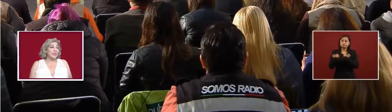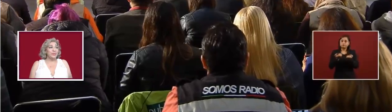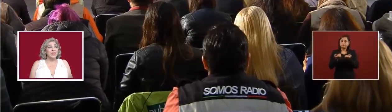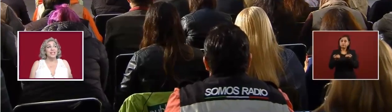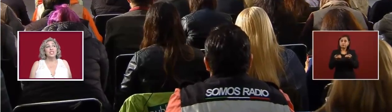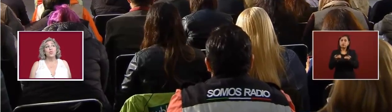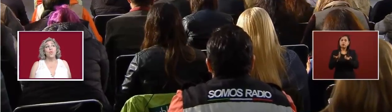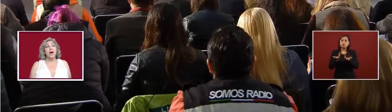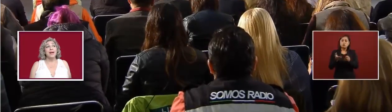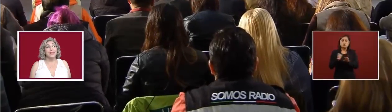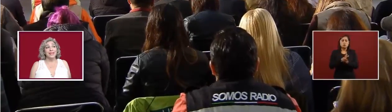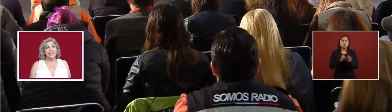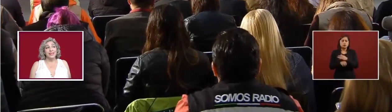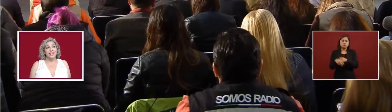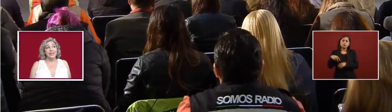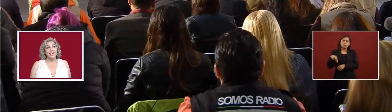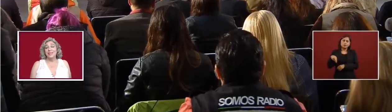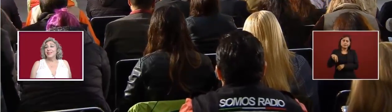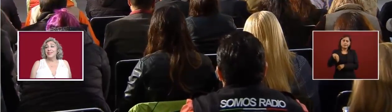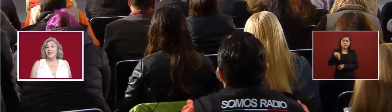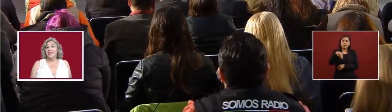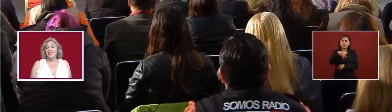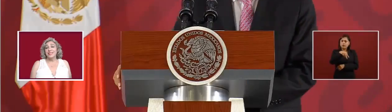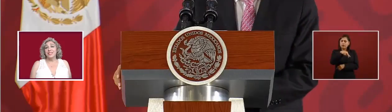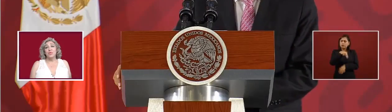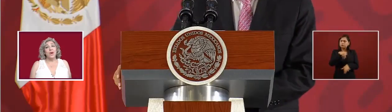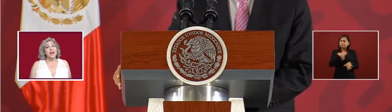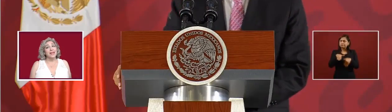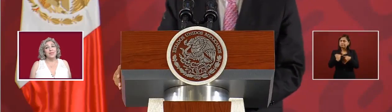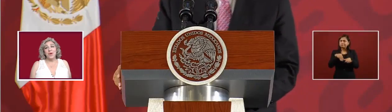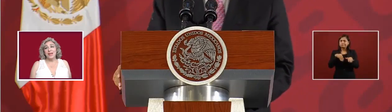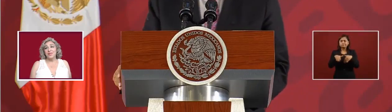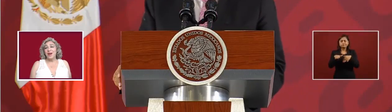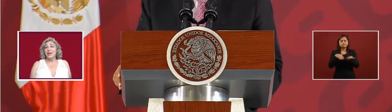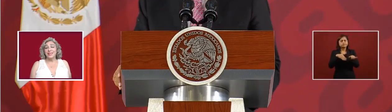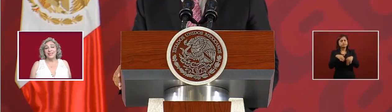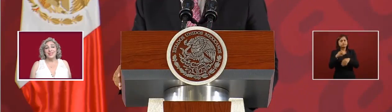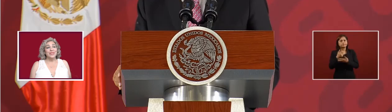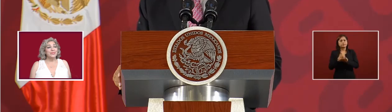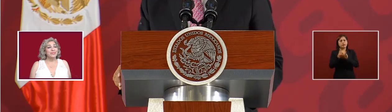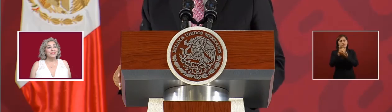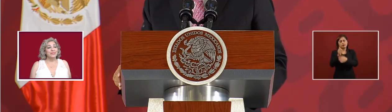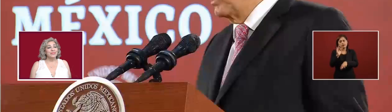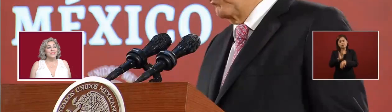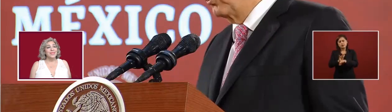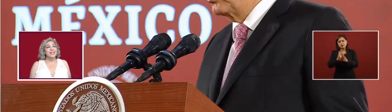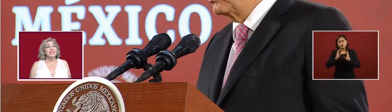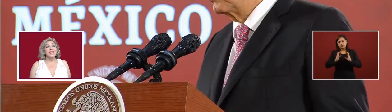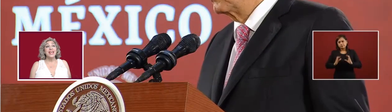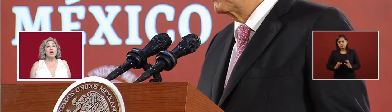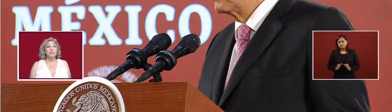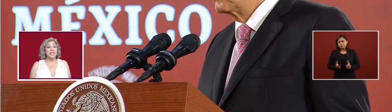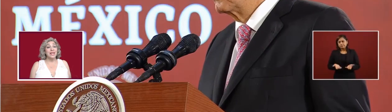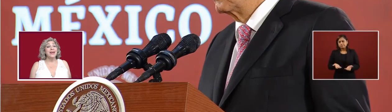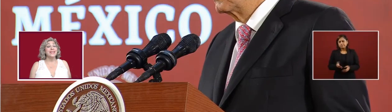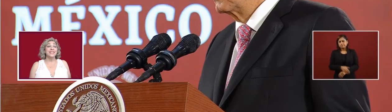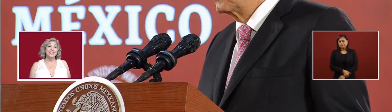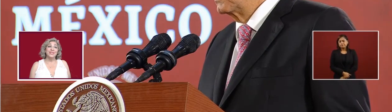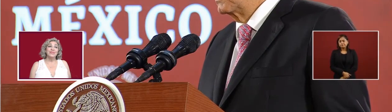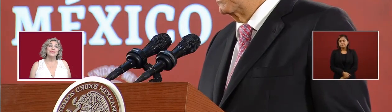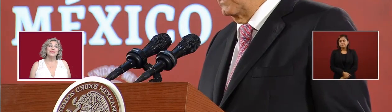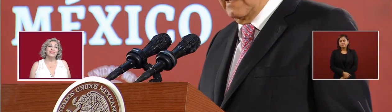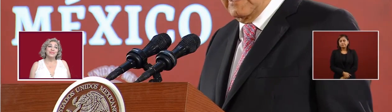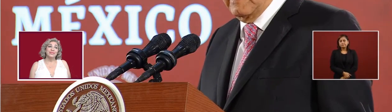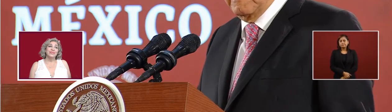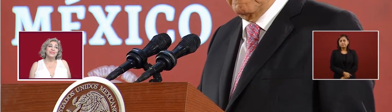to walk to walk and walk and walk that helps a lot